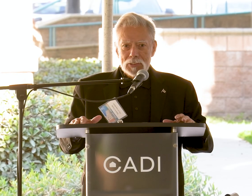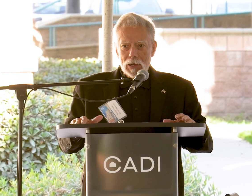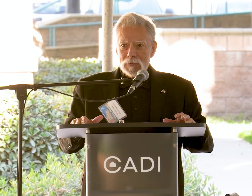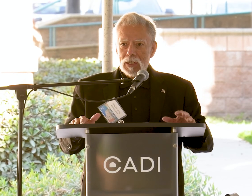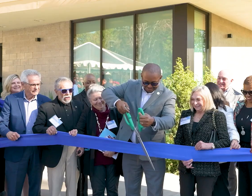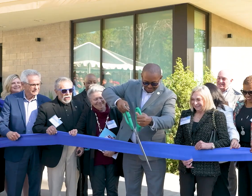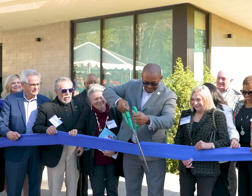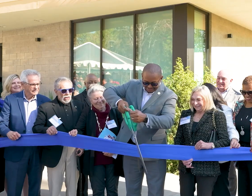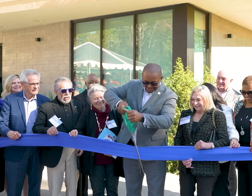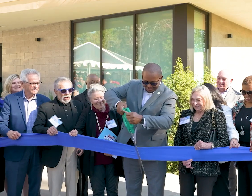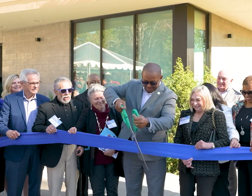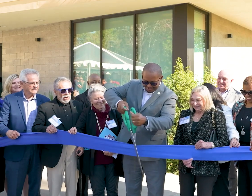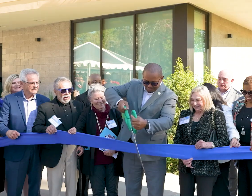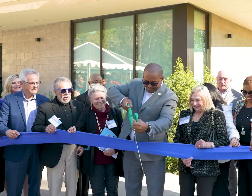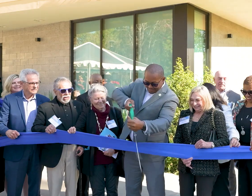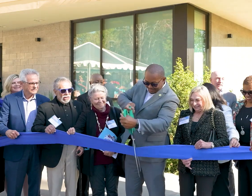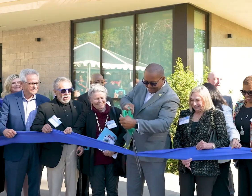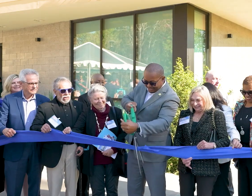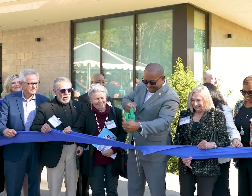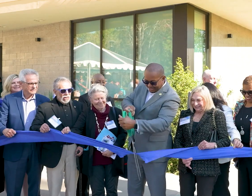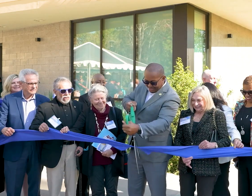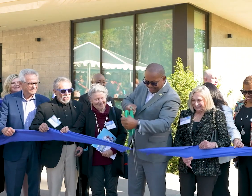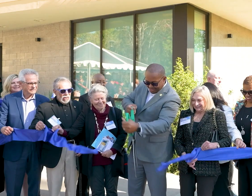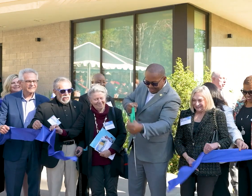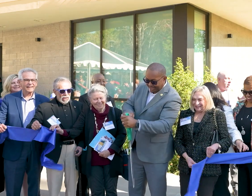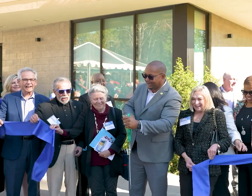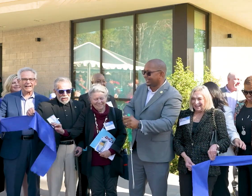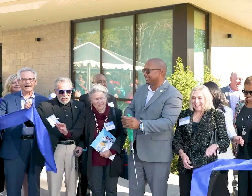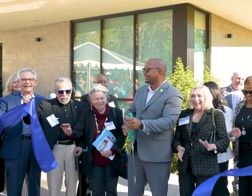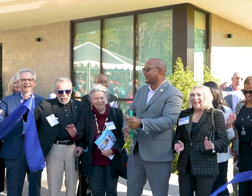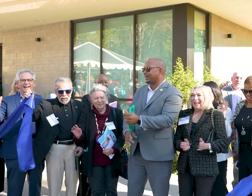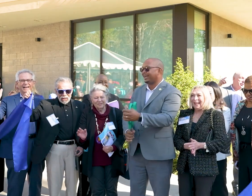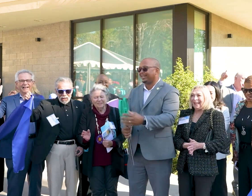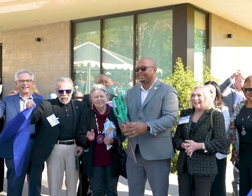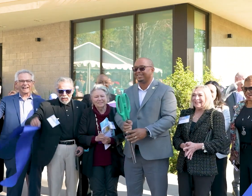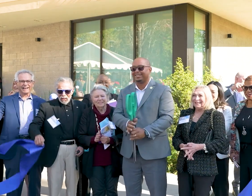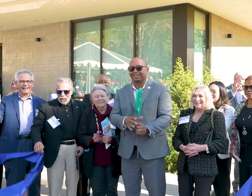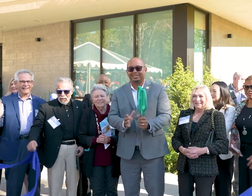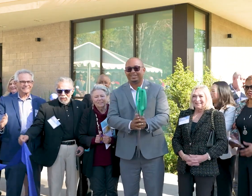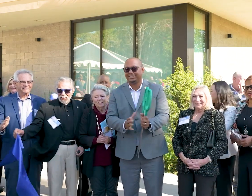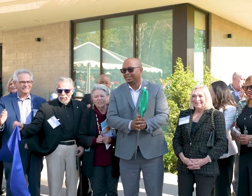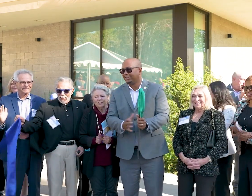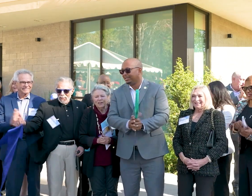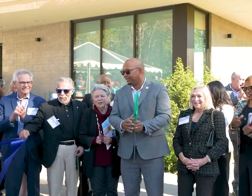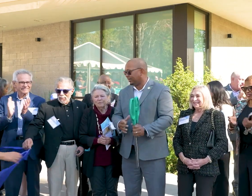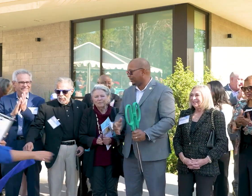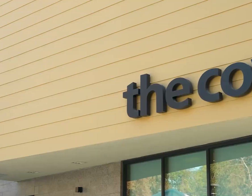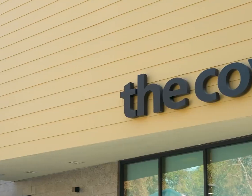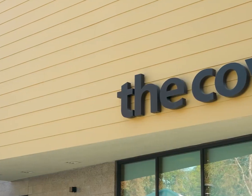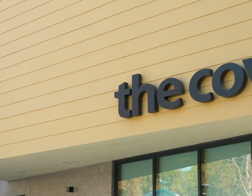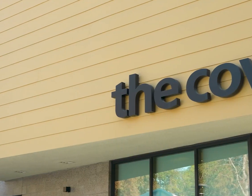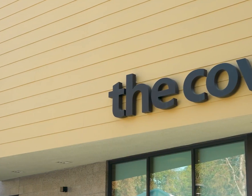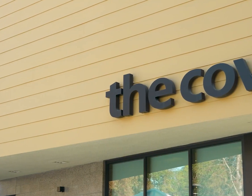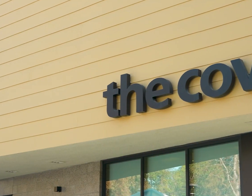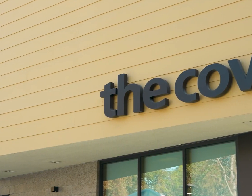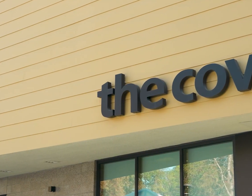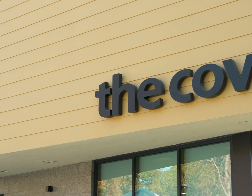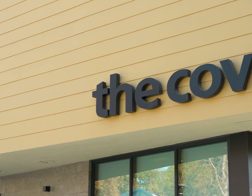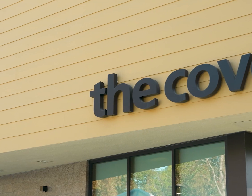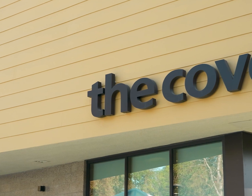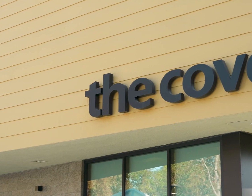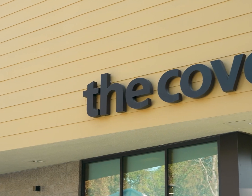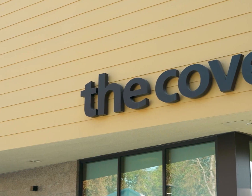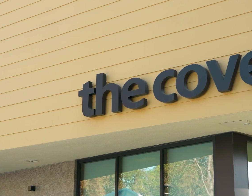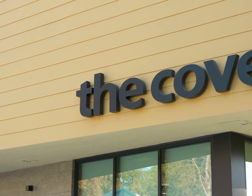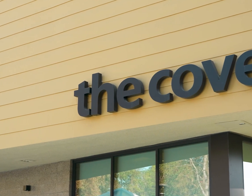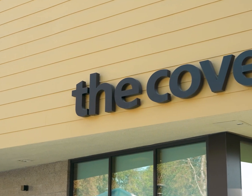were all on hand to celebrate the grand opening of the city's newest affordable housing development. This new development,